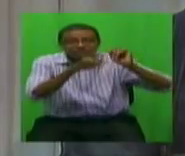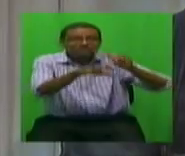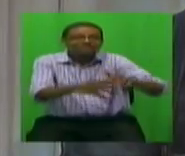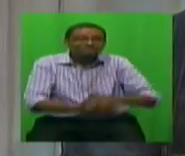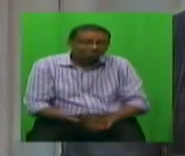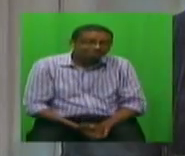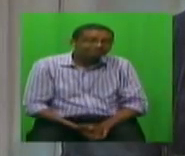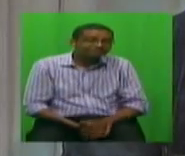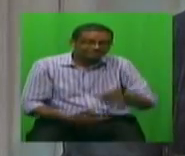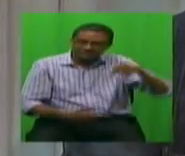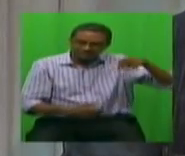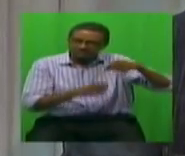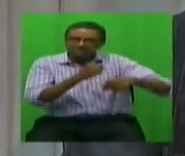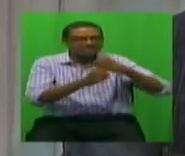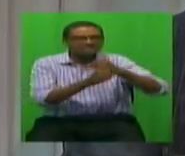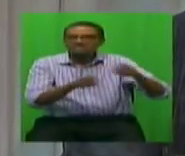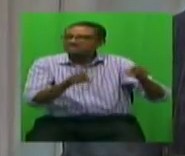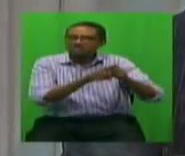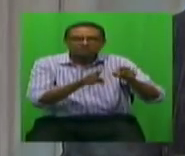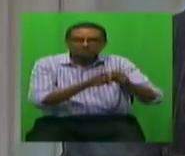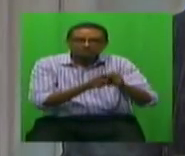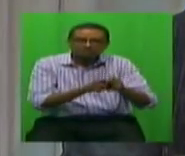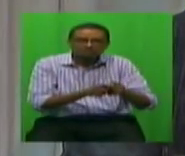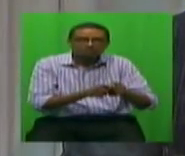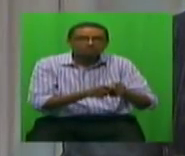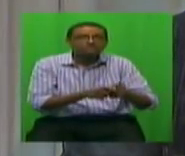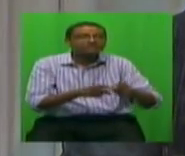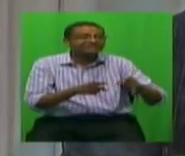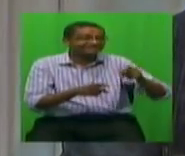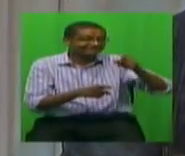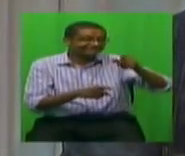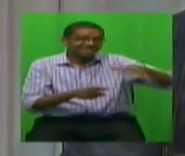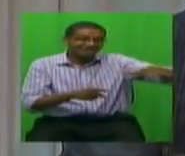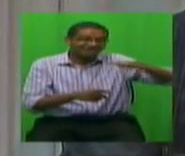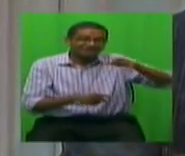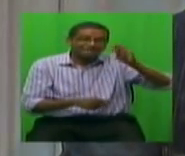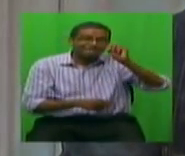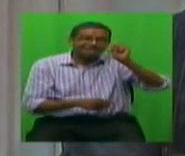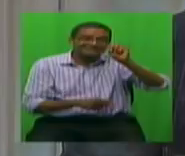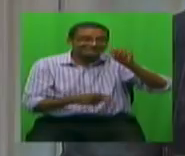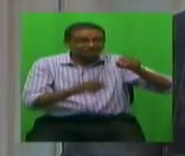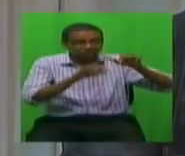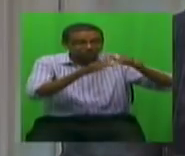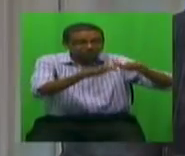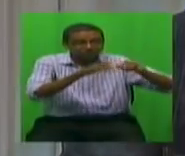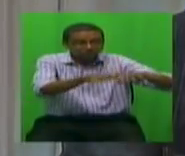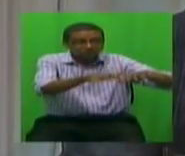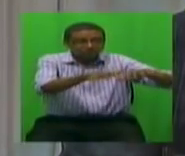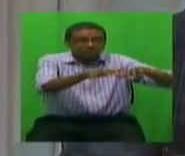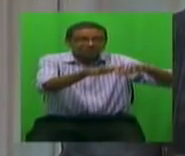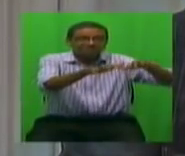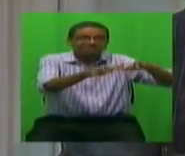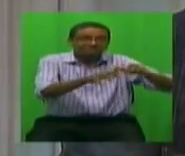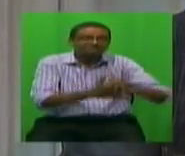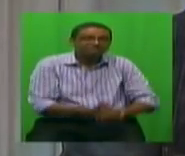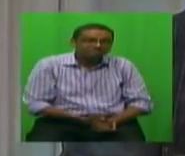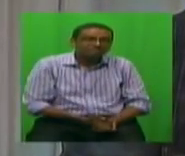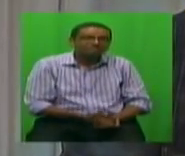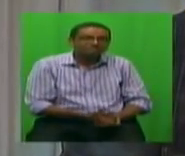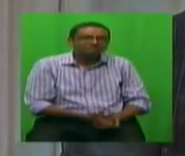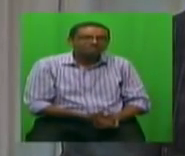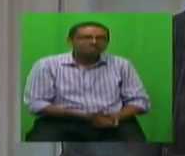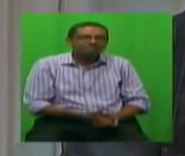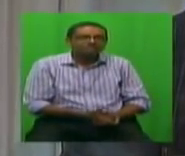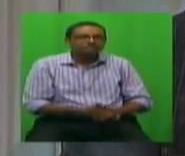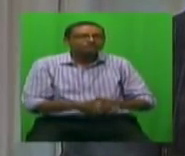So right away when we have high levels in Mafikin, we have the access being blocked in Aprima Mayaro Road